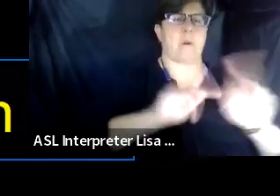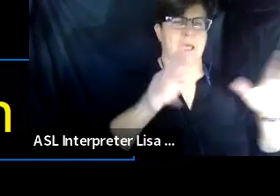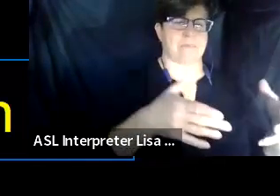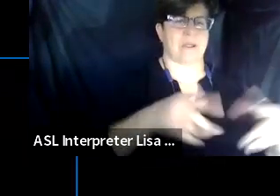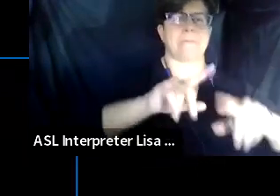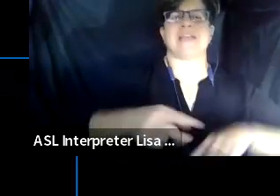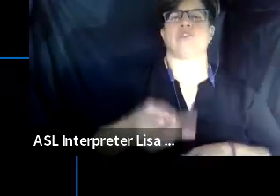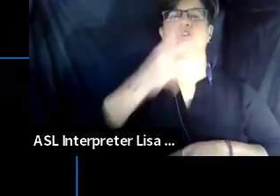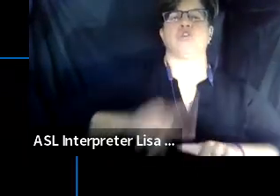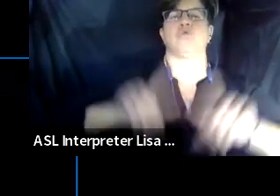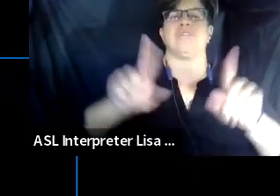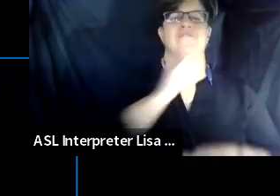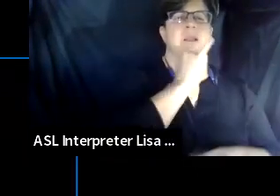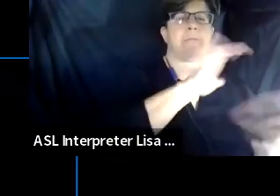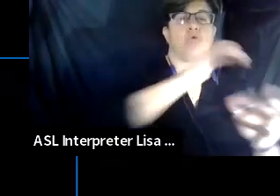mutations in the Jewish population.